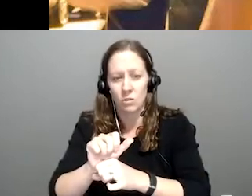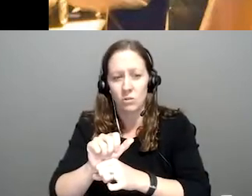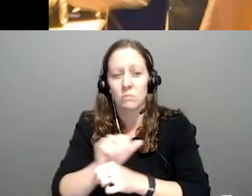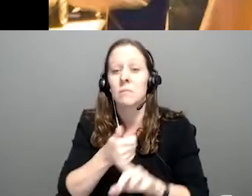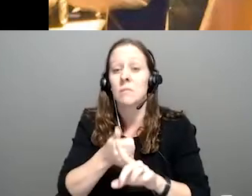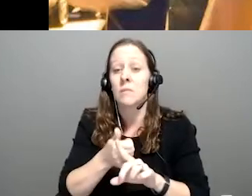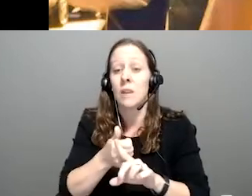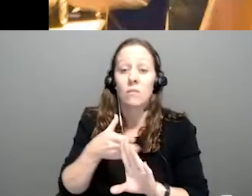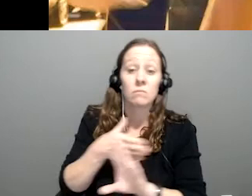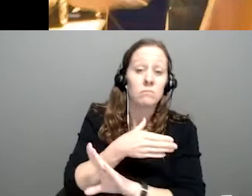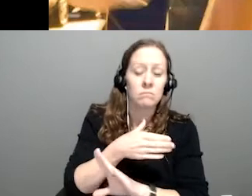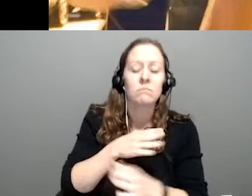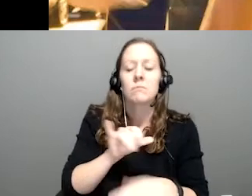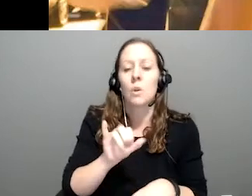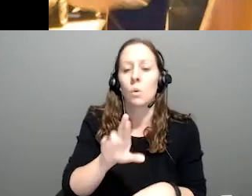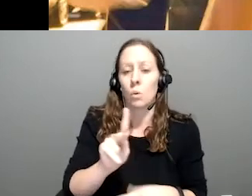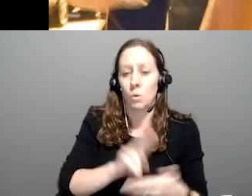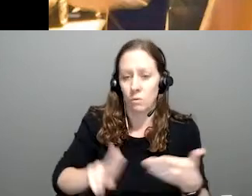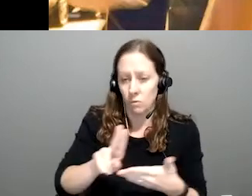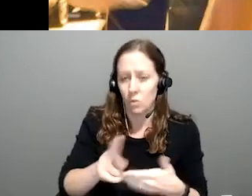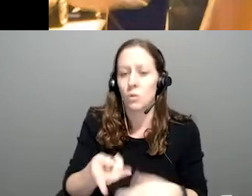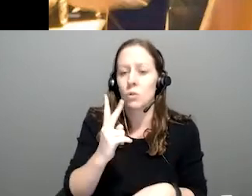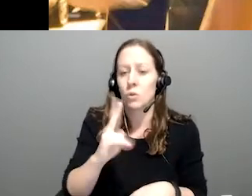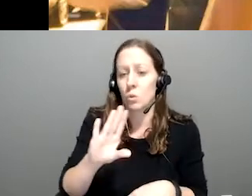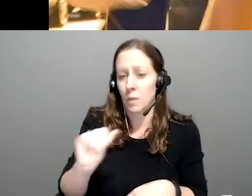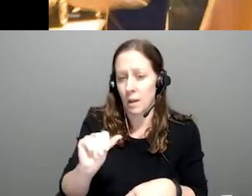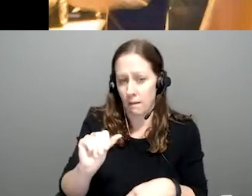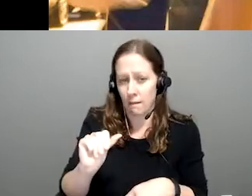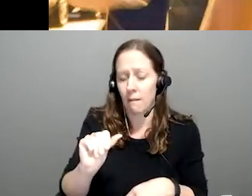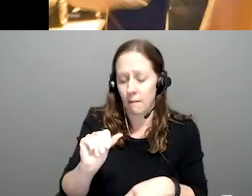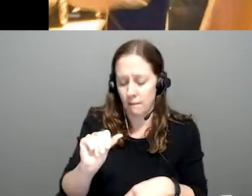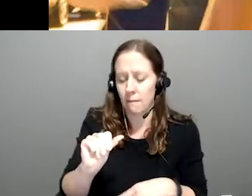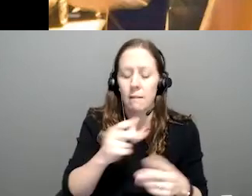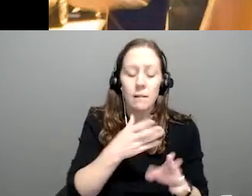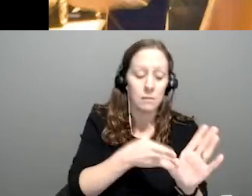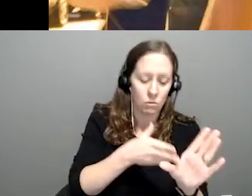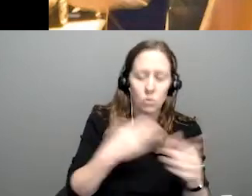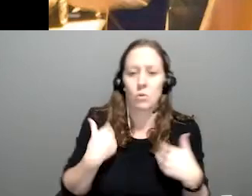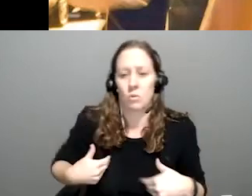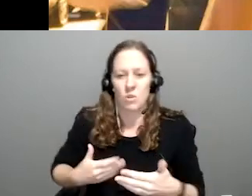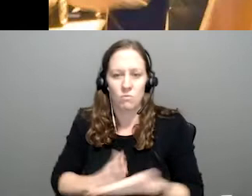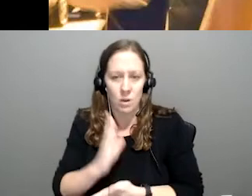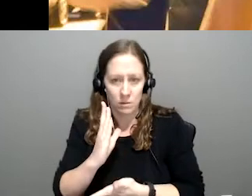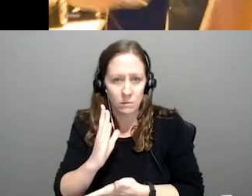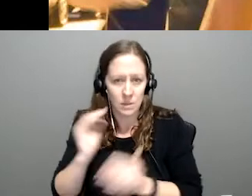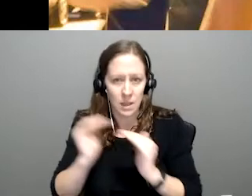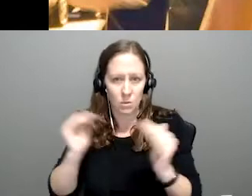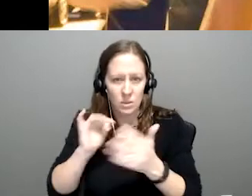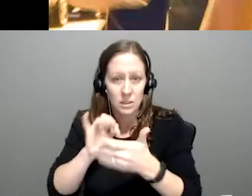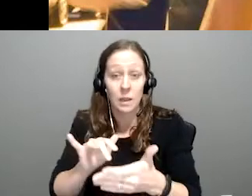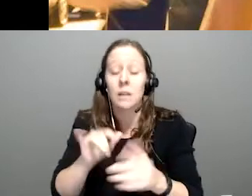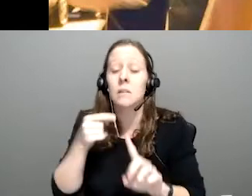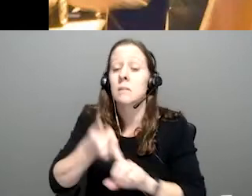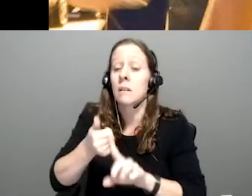York University and received 2 Bachelor of Arts degrees in Psychology and Human Rights and Equity Studies, where she concentrated on disability rights